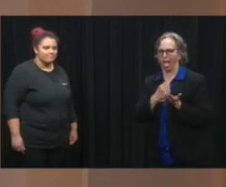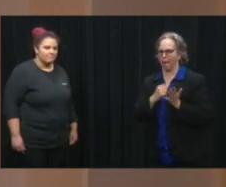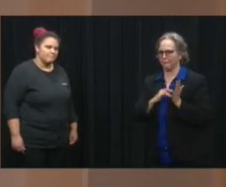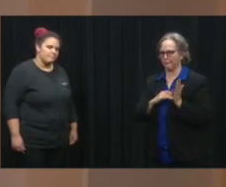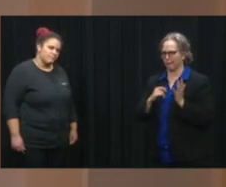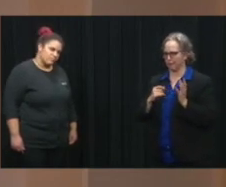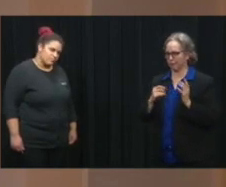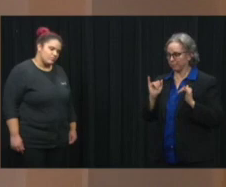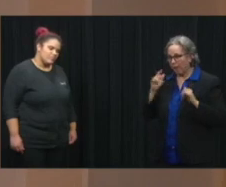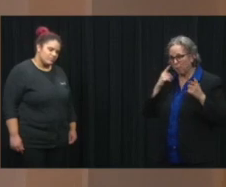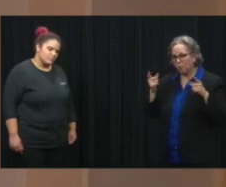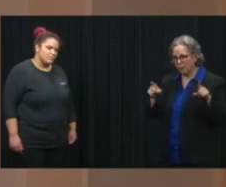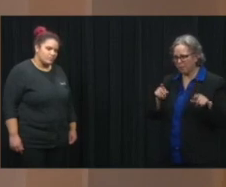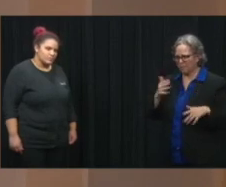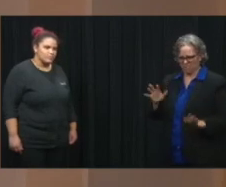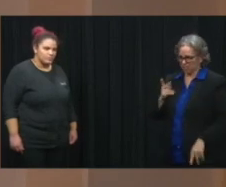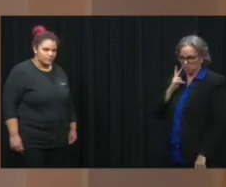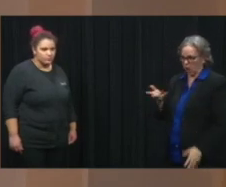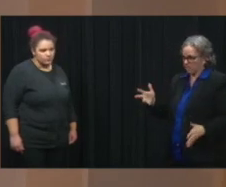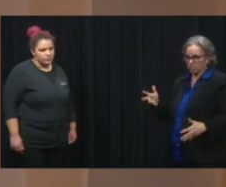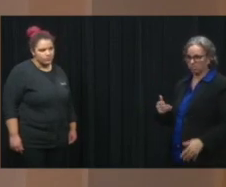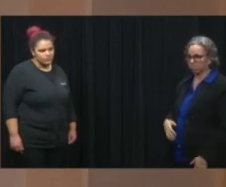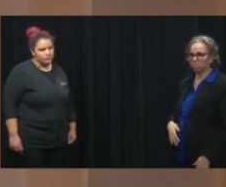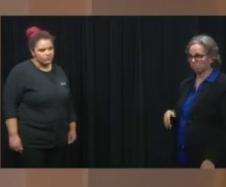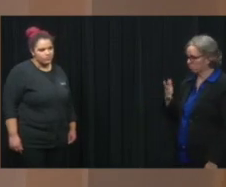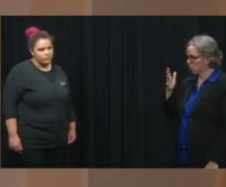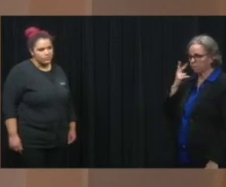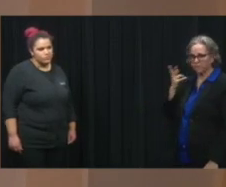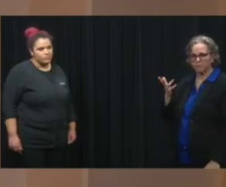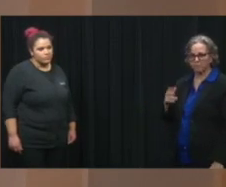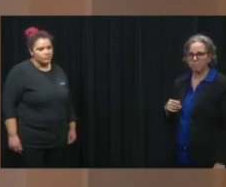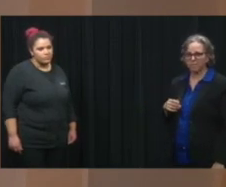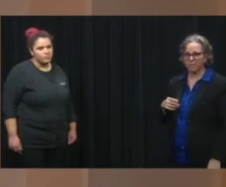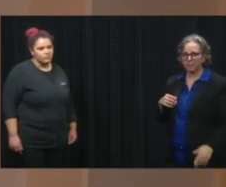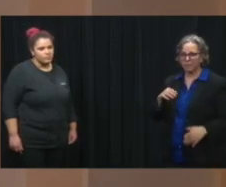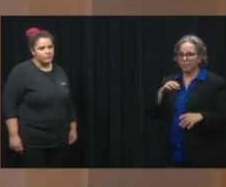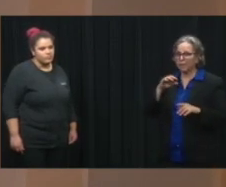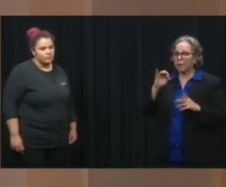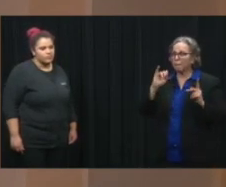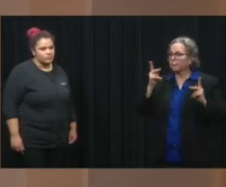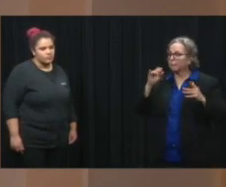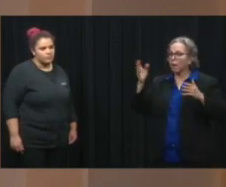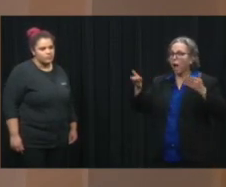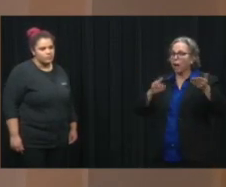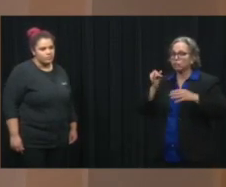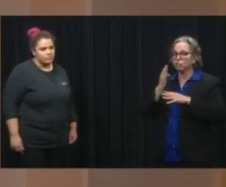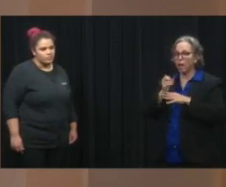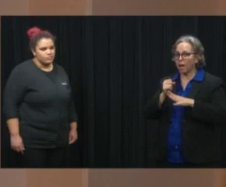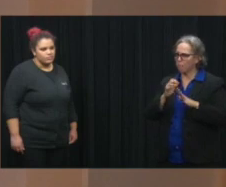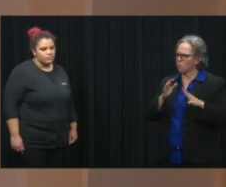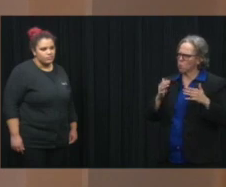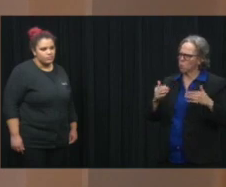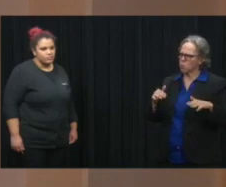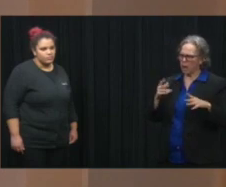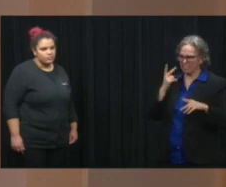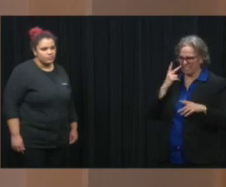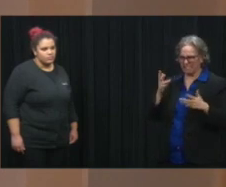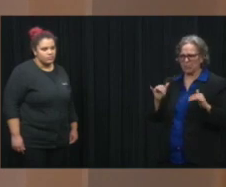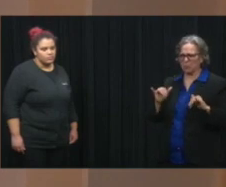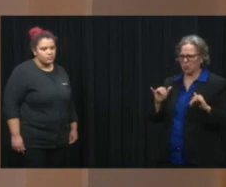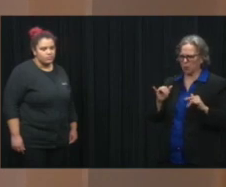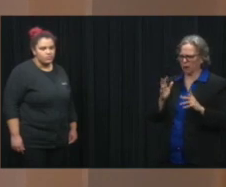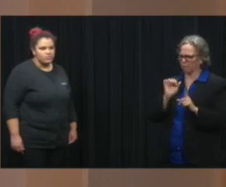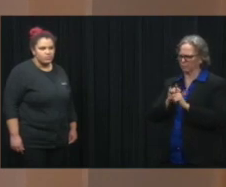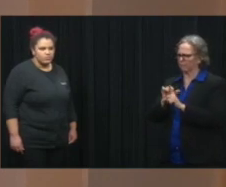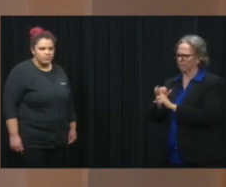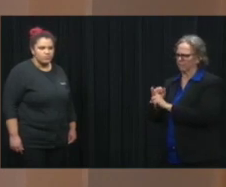that. I've seen it on job hirings and other things. So you really have to be careful, particularly when